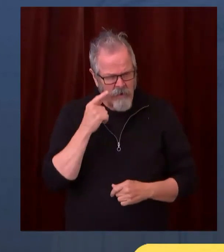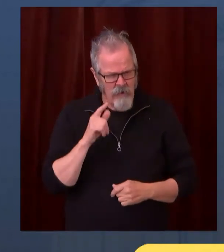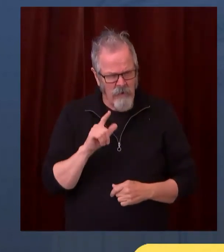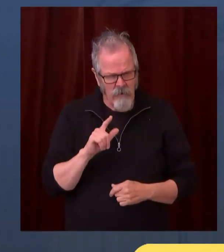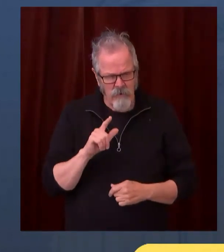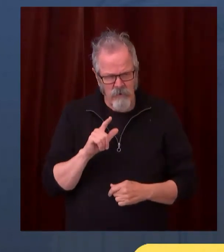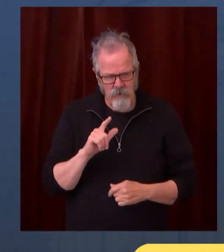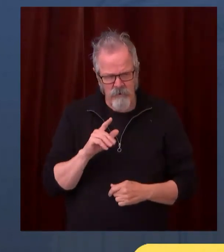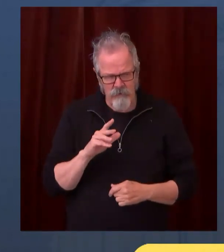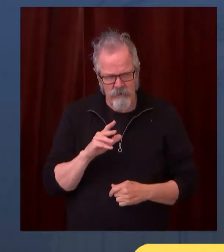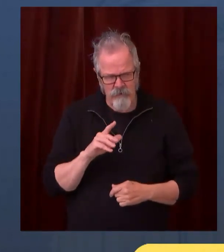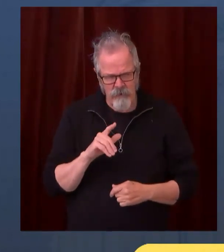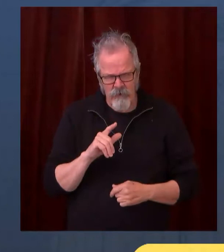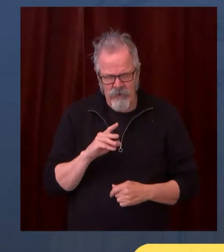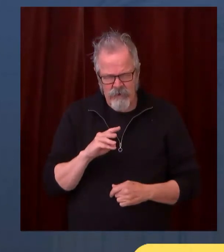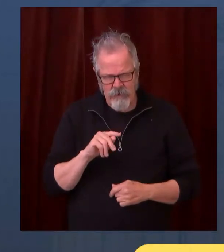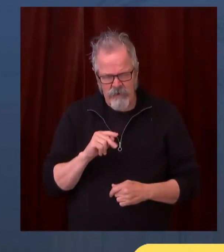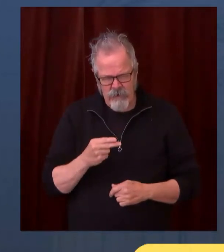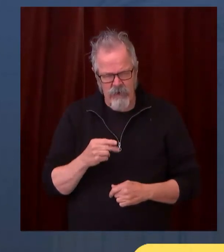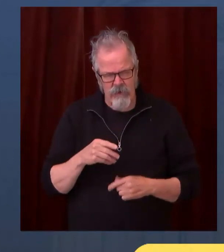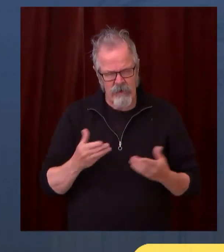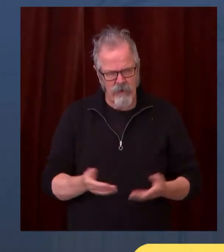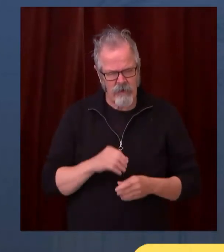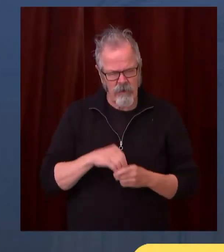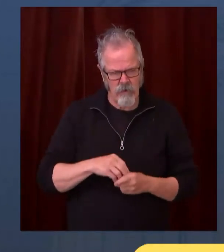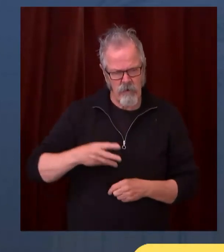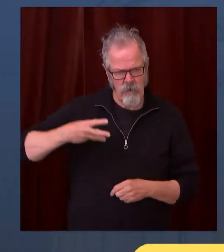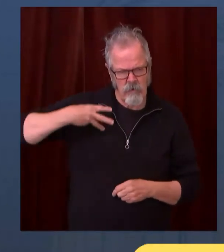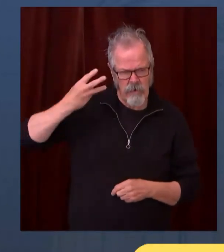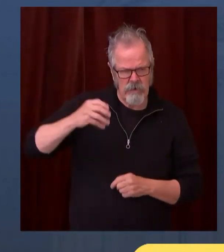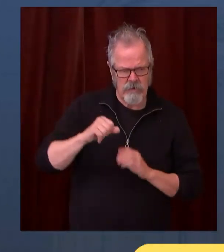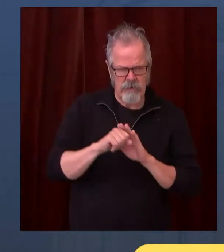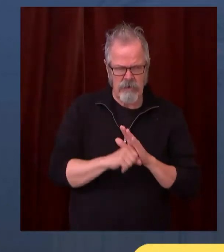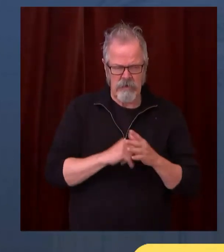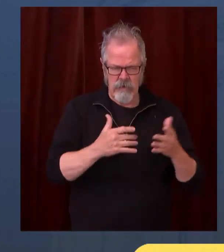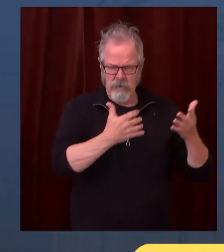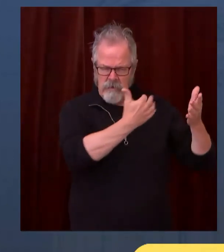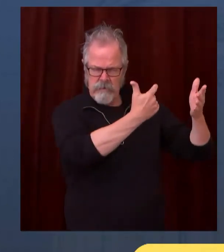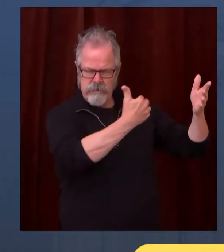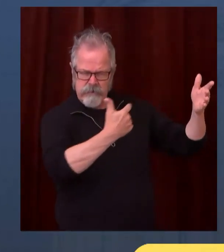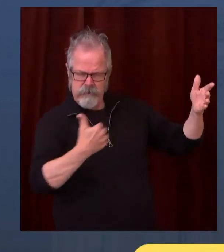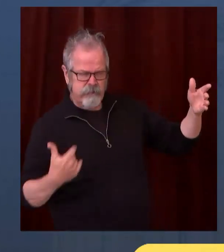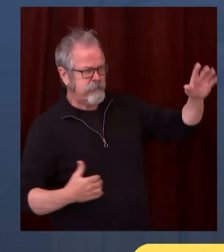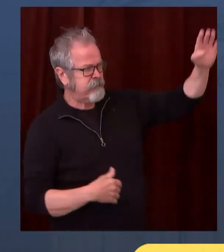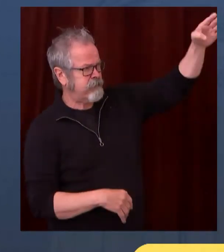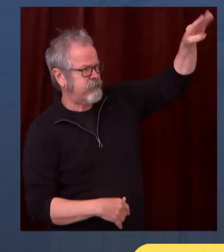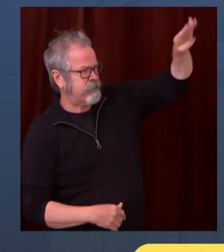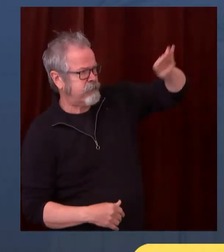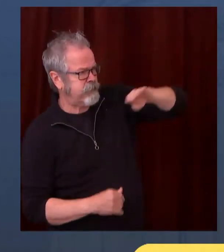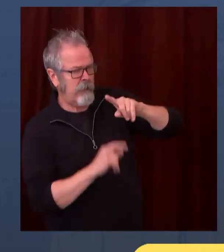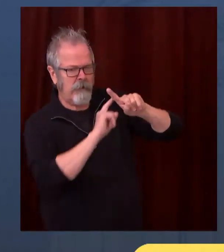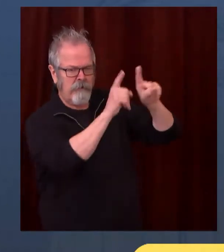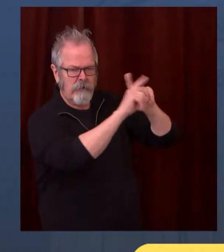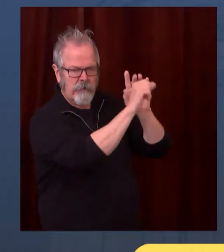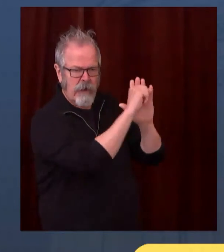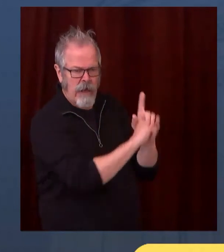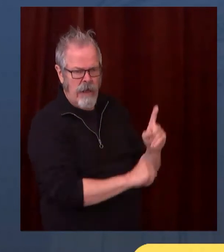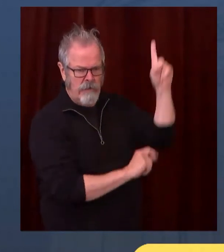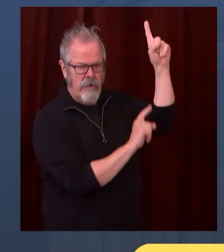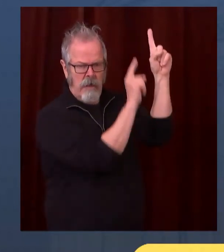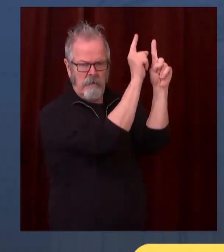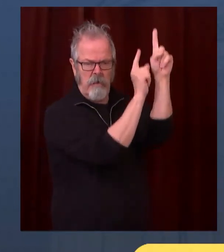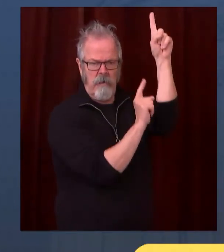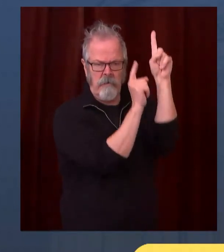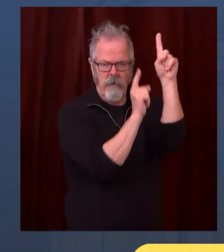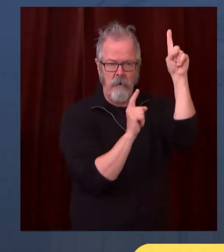I just want to make some comments about our relative position on that. Now, in this case, you want to be number 50, right? So you want to have the lowest number you can.